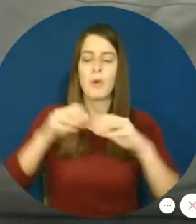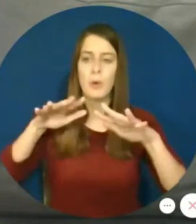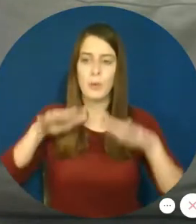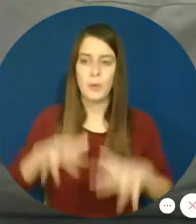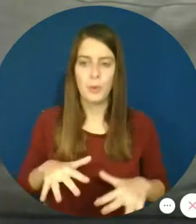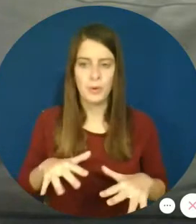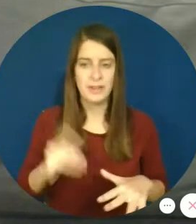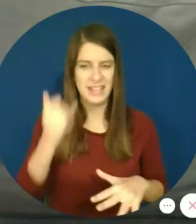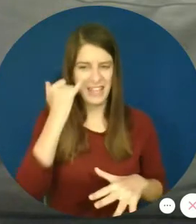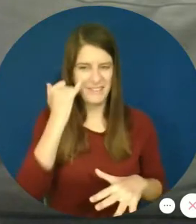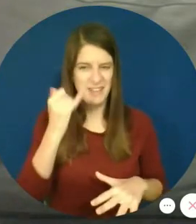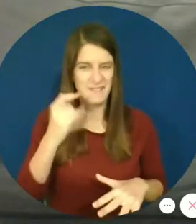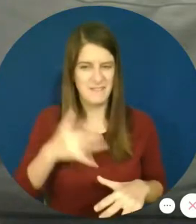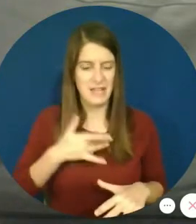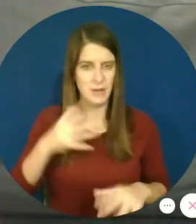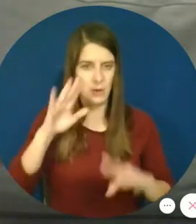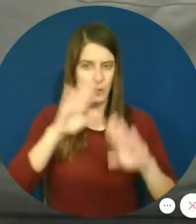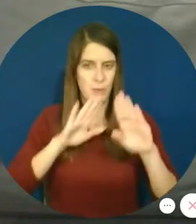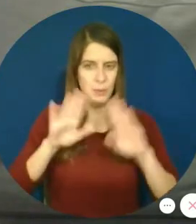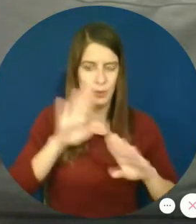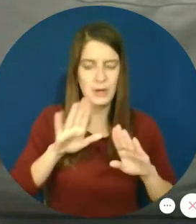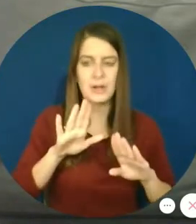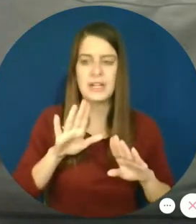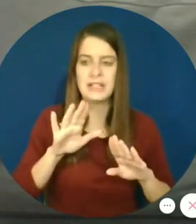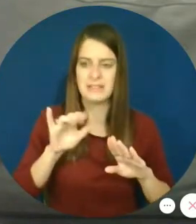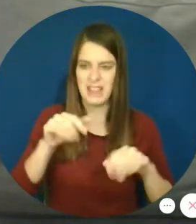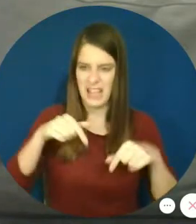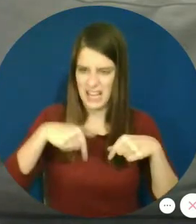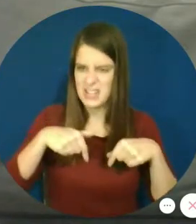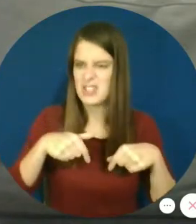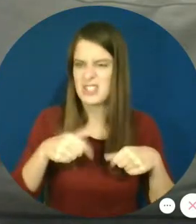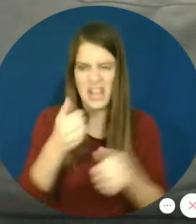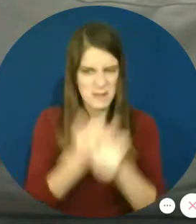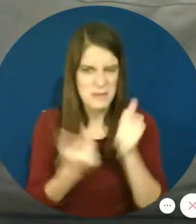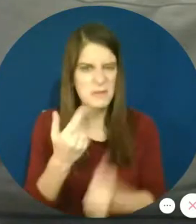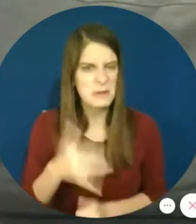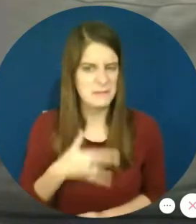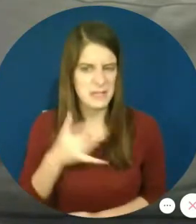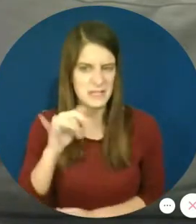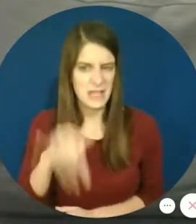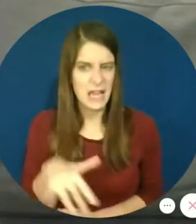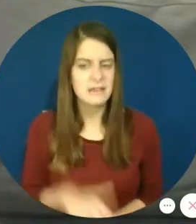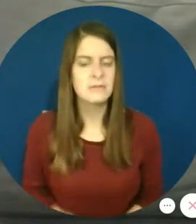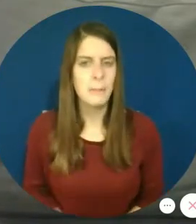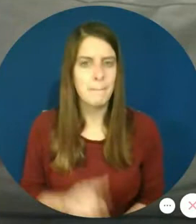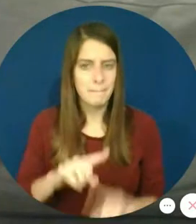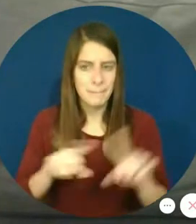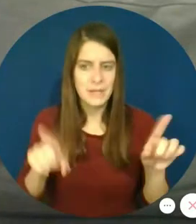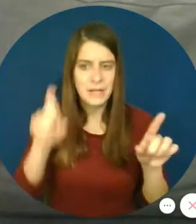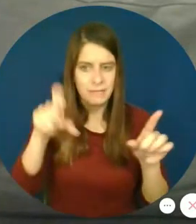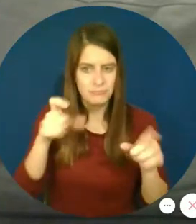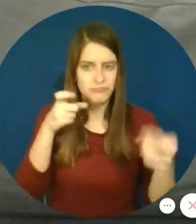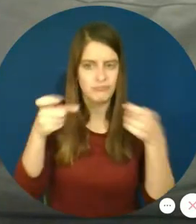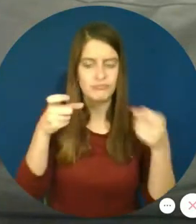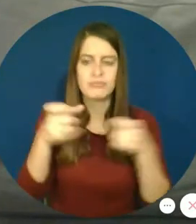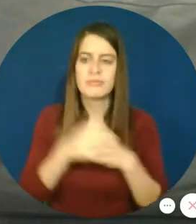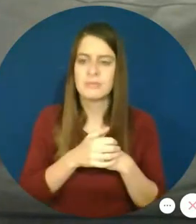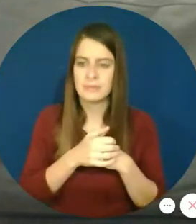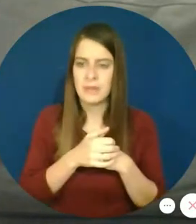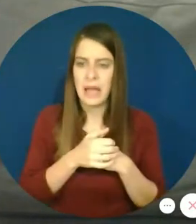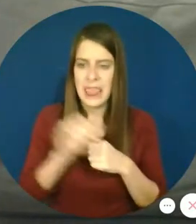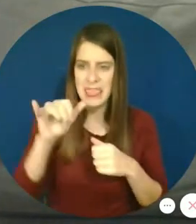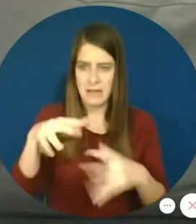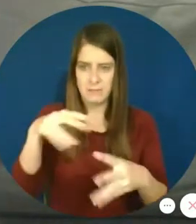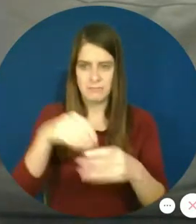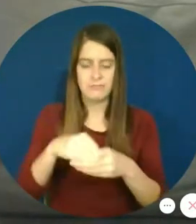feeling worried is something that everyone feels, and it's part of the human condition. It's part of not knowing what's coming